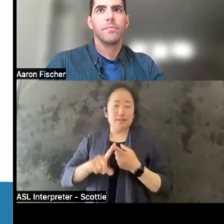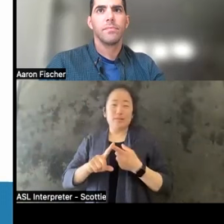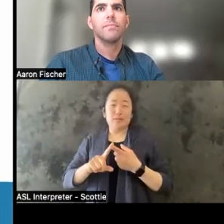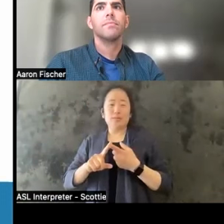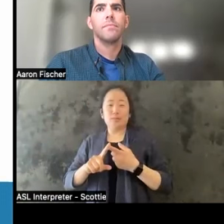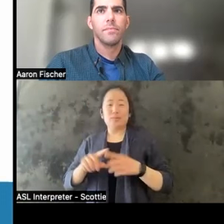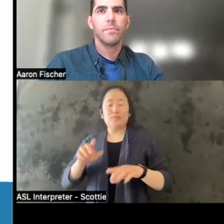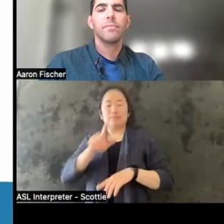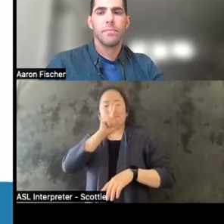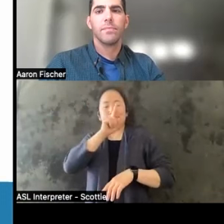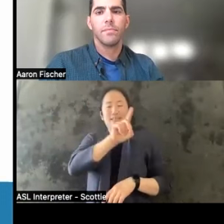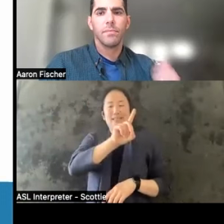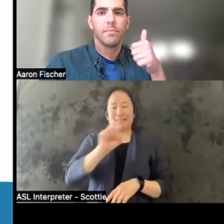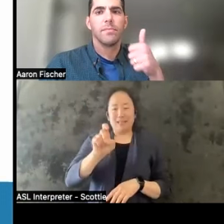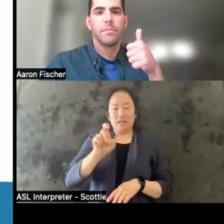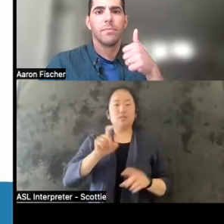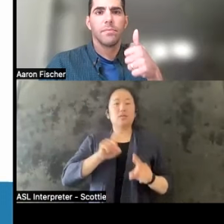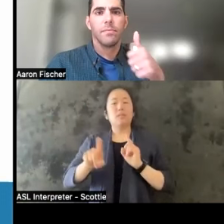practical information.